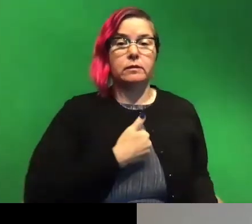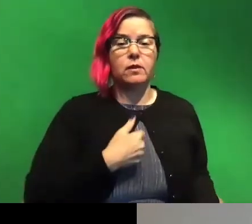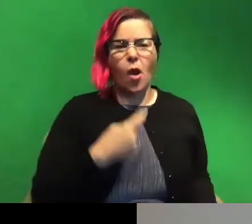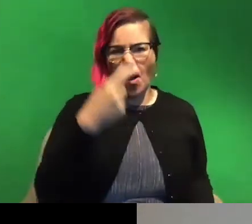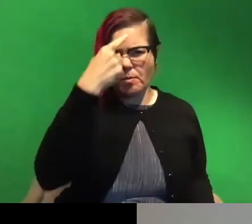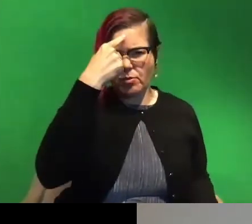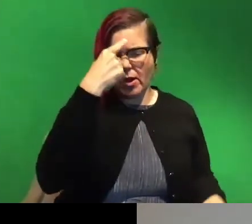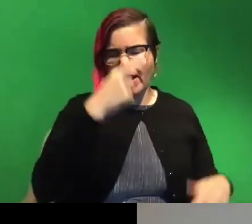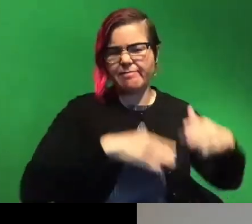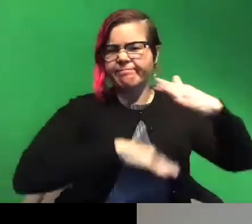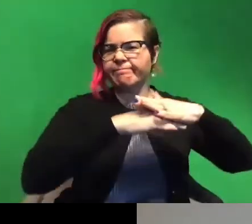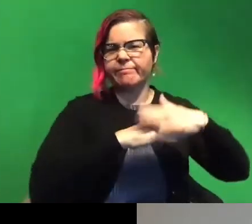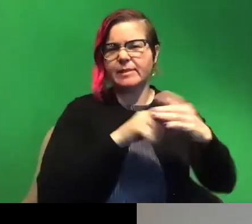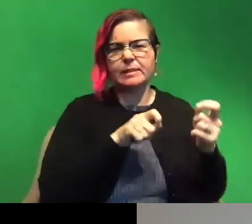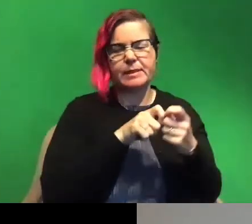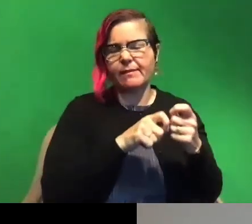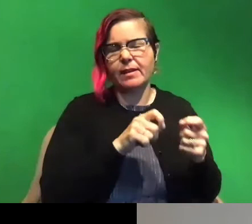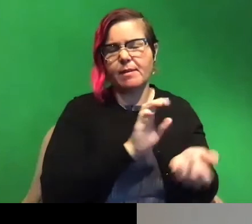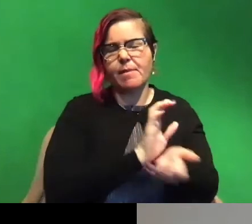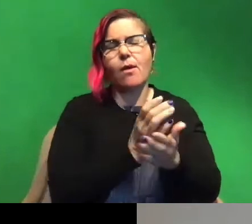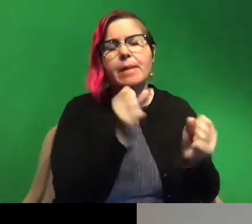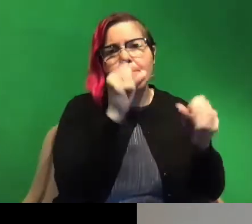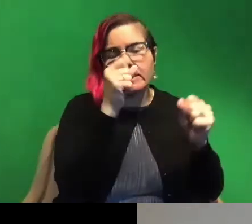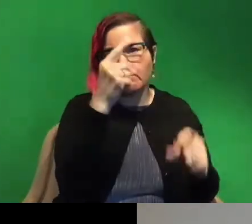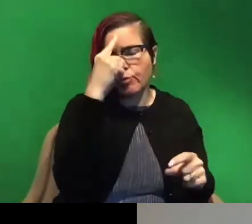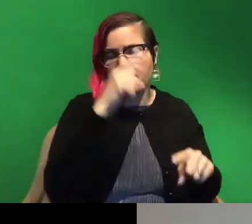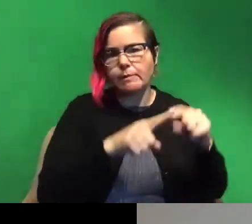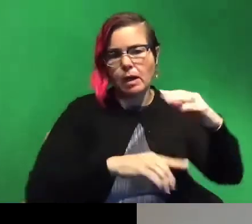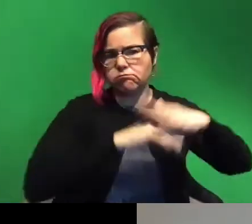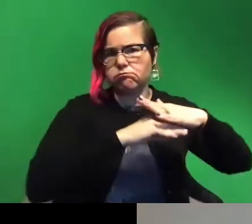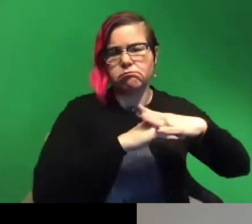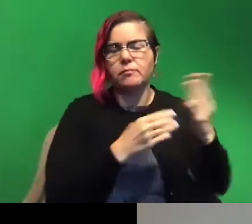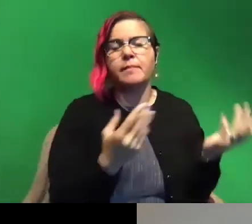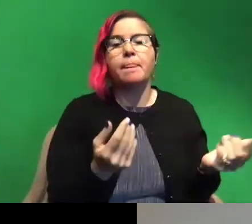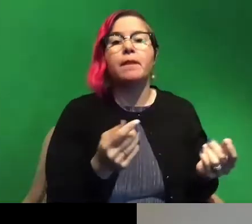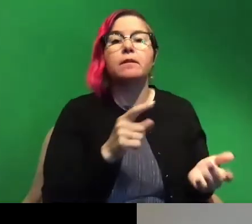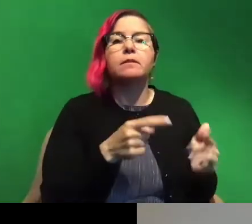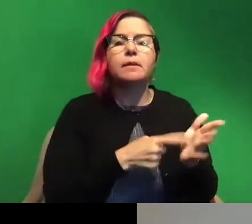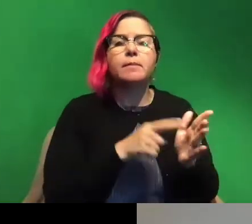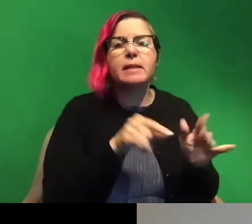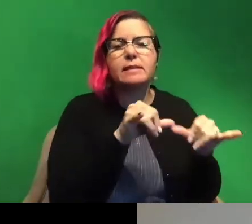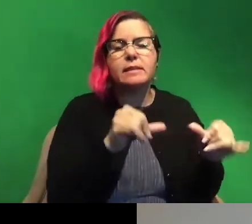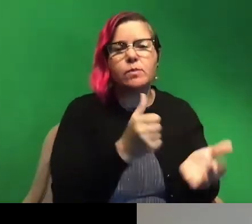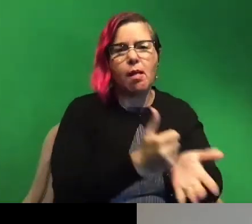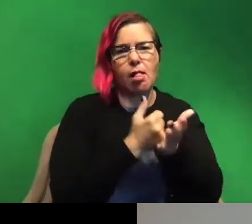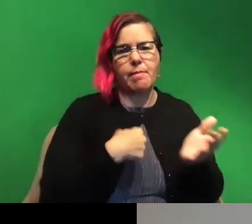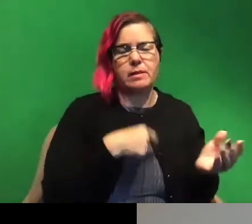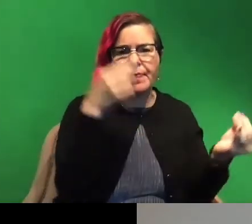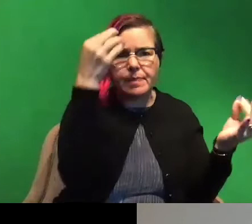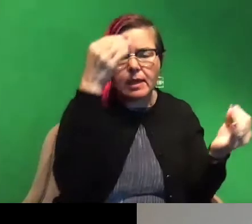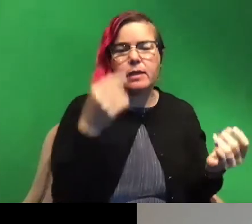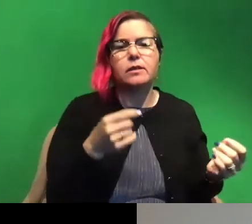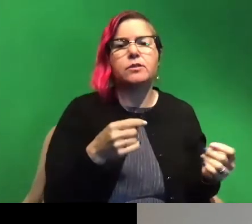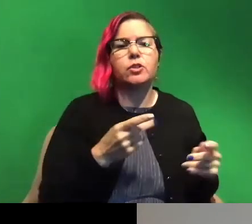only have so much capacity. I mean, they're amazing brains, but there's only so much that we can do. And sometimes we need systems to help us think, to do